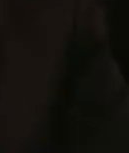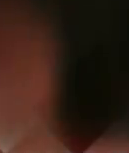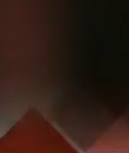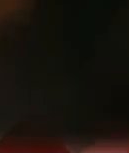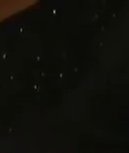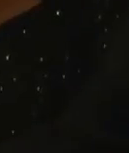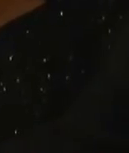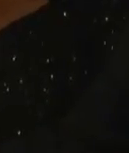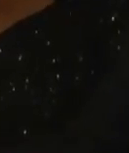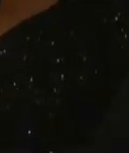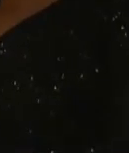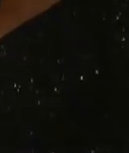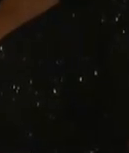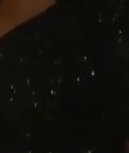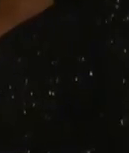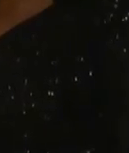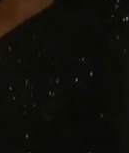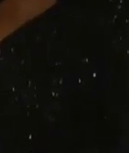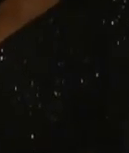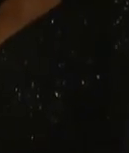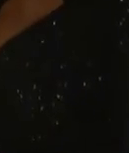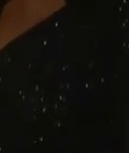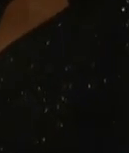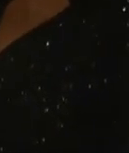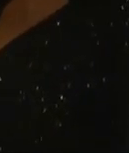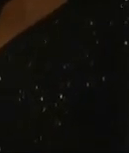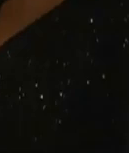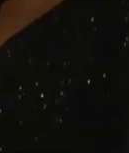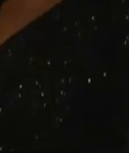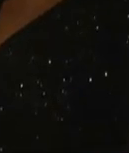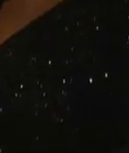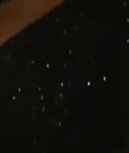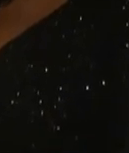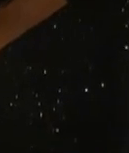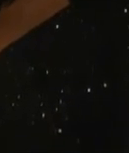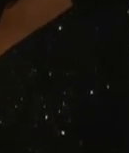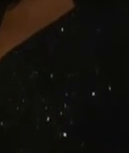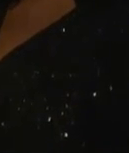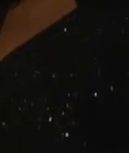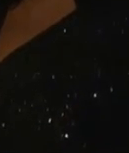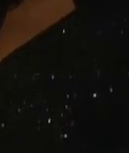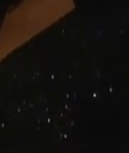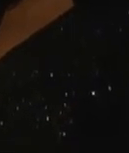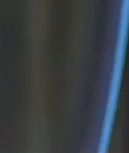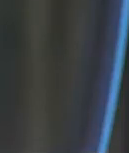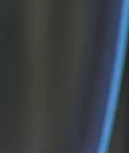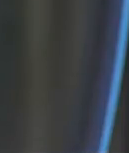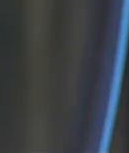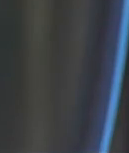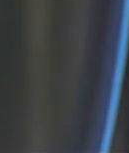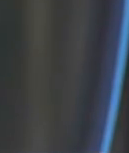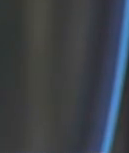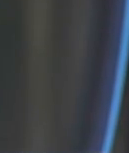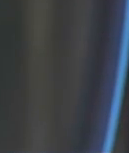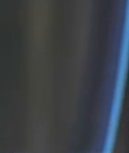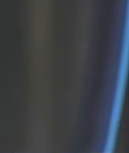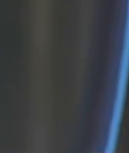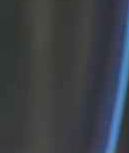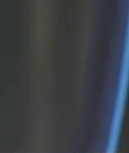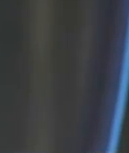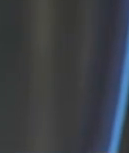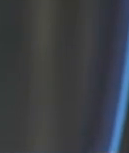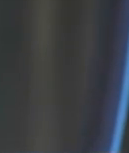gracias. En la ceremonia celebrada en el Salón Beverly Hills Hilton, las famosas eligieron el color negro para sus vestidos. De esta